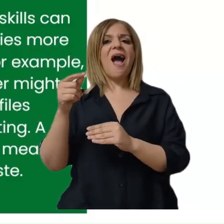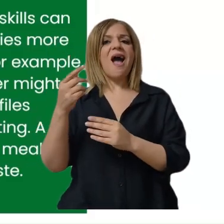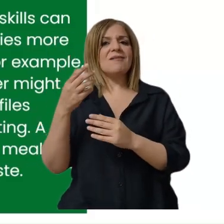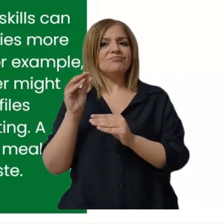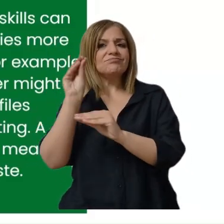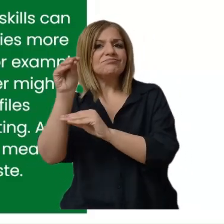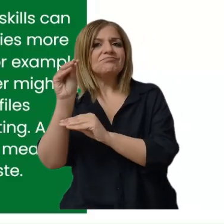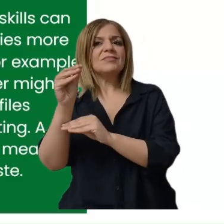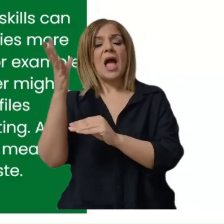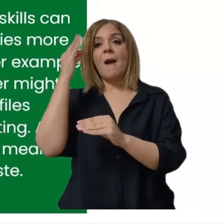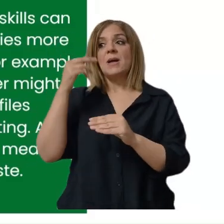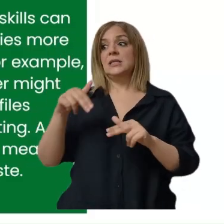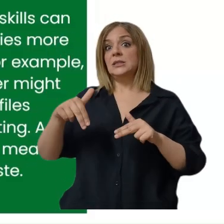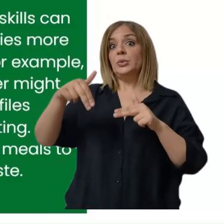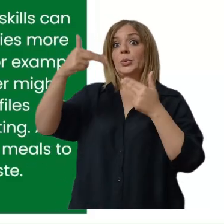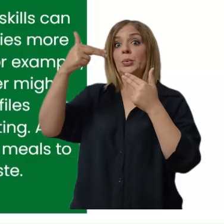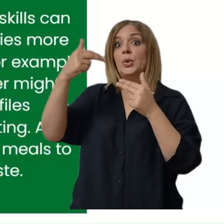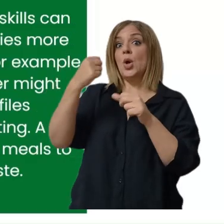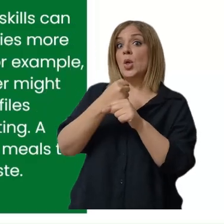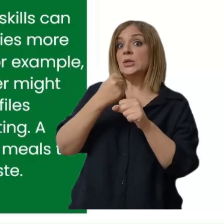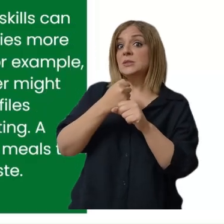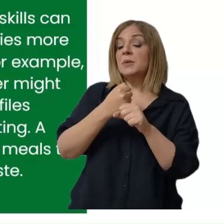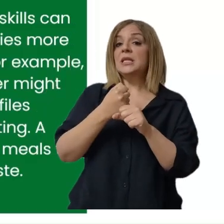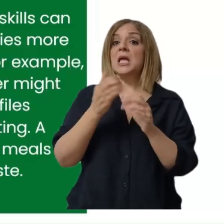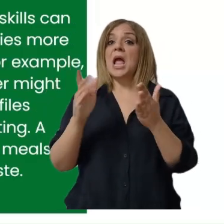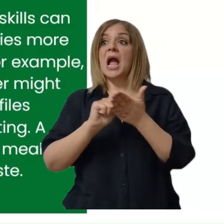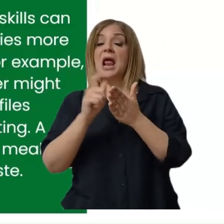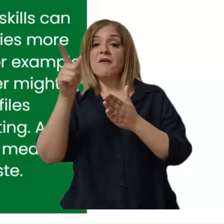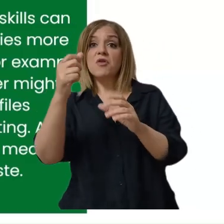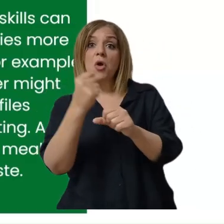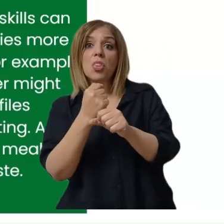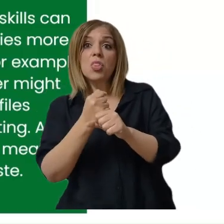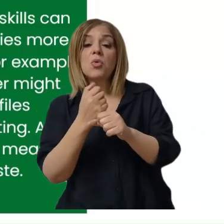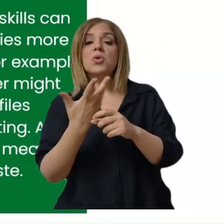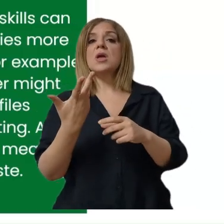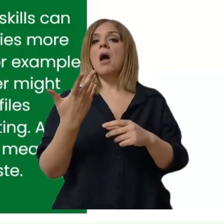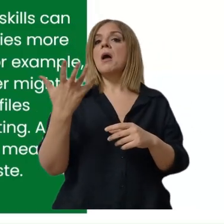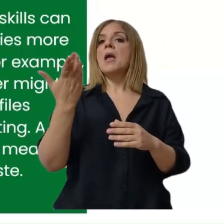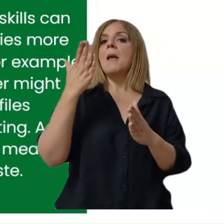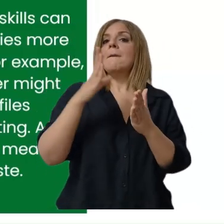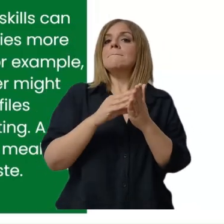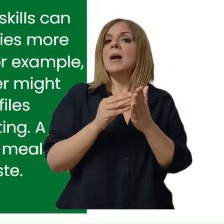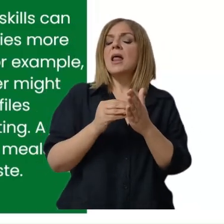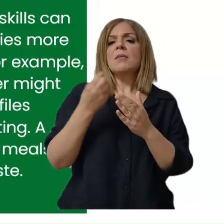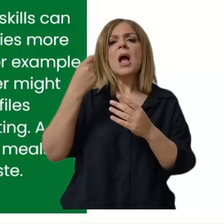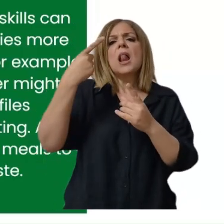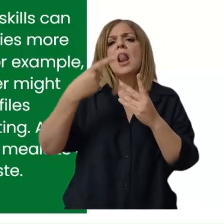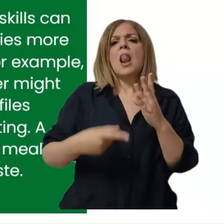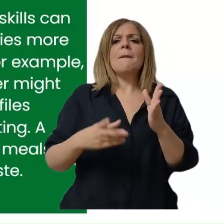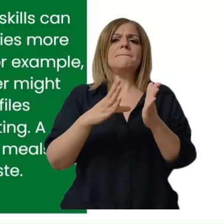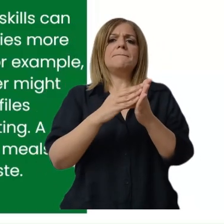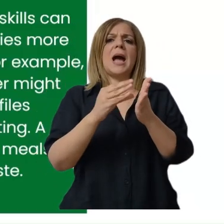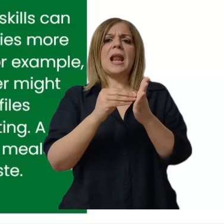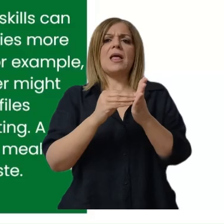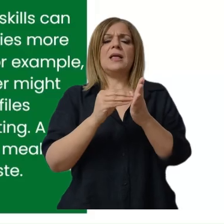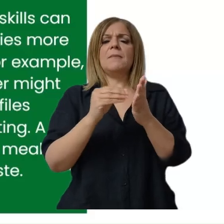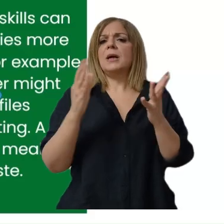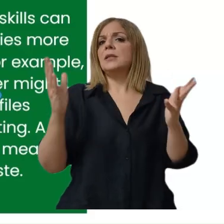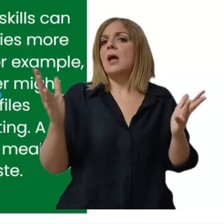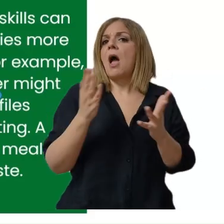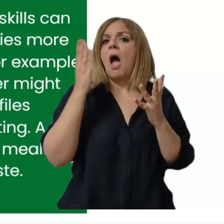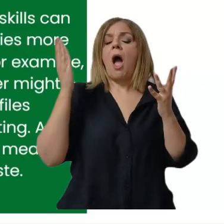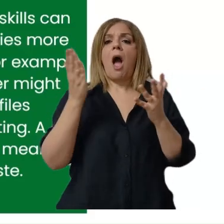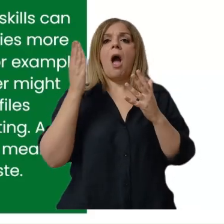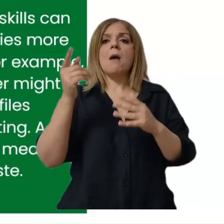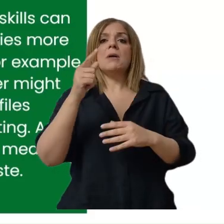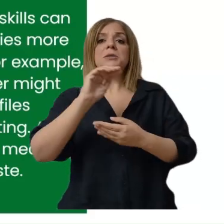things if you are working from home, from office. Or as the example specified here, you can, if